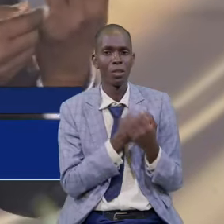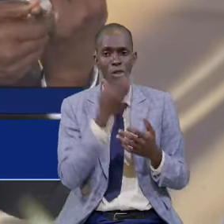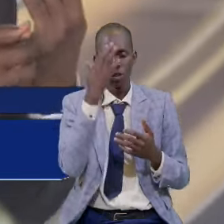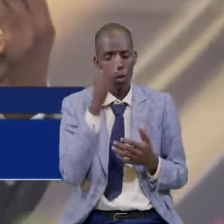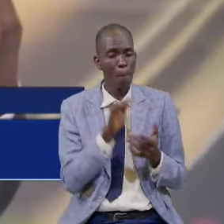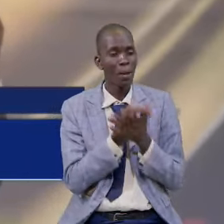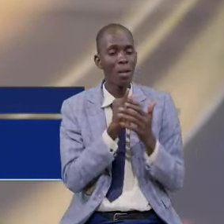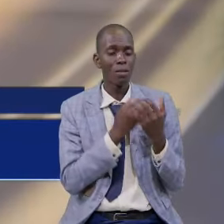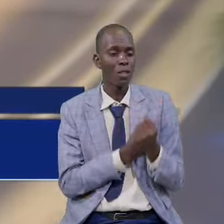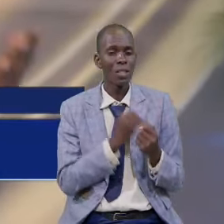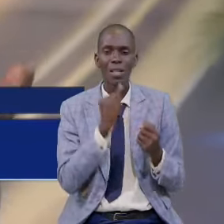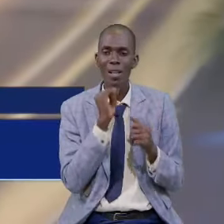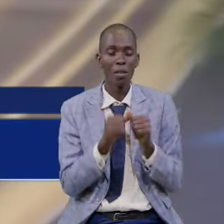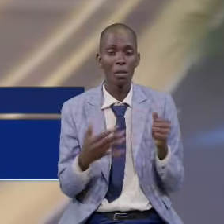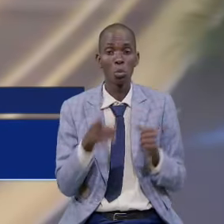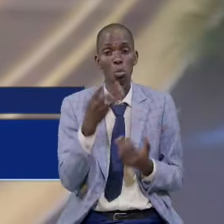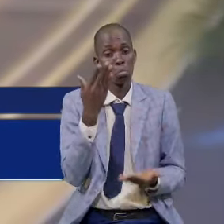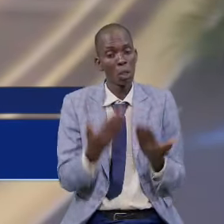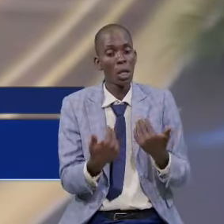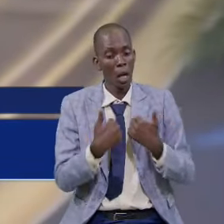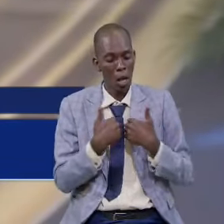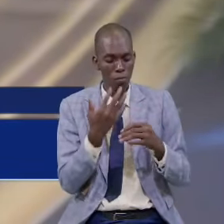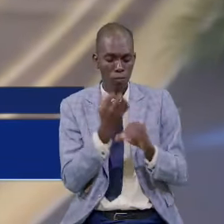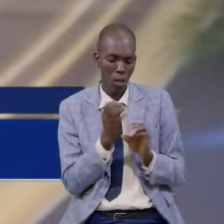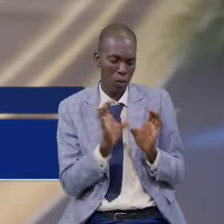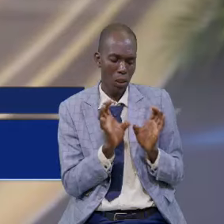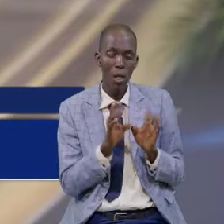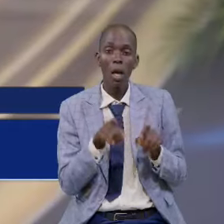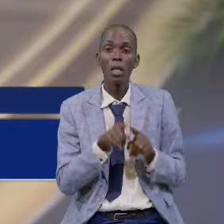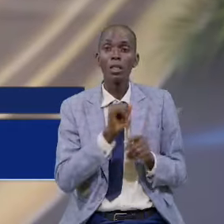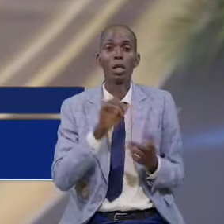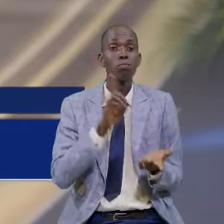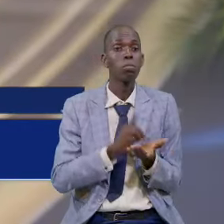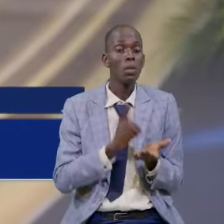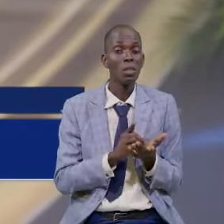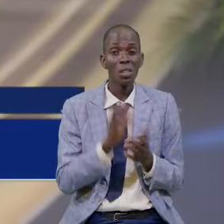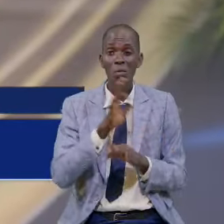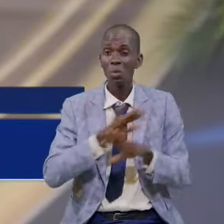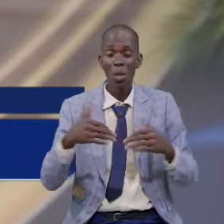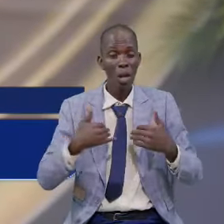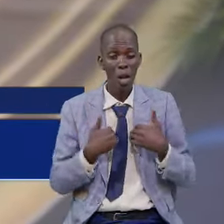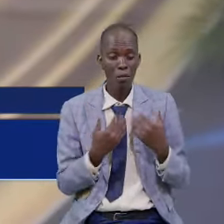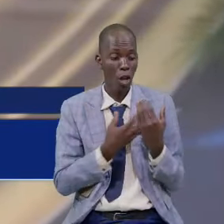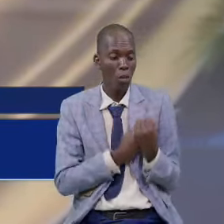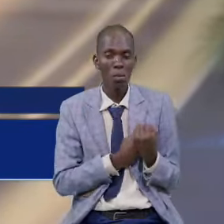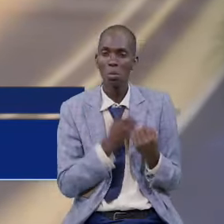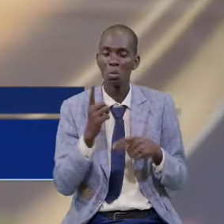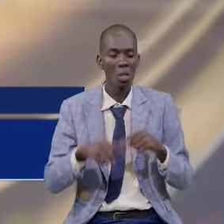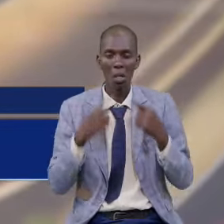have certificate, doctorate certificate. If you don't have confidence, you'll not go far. You might